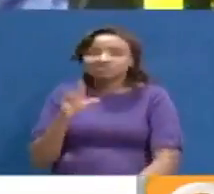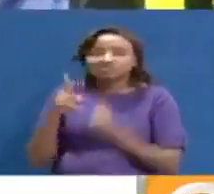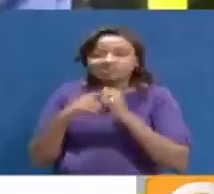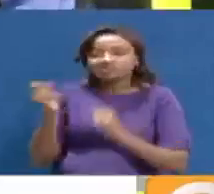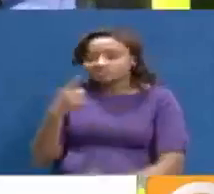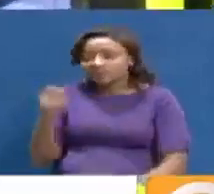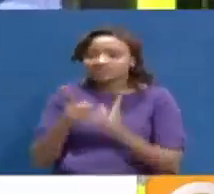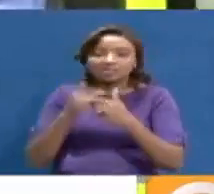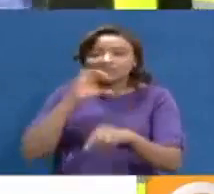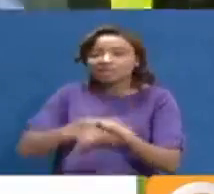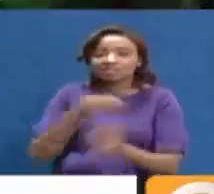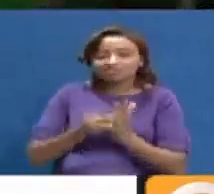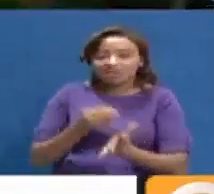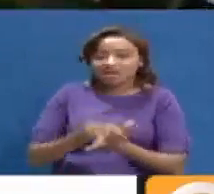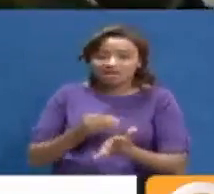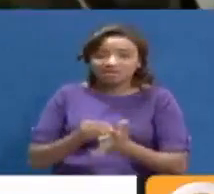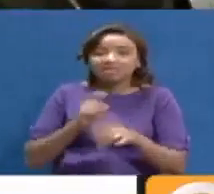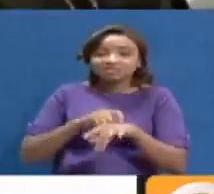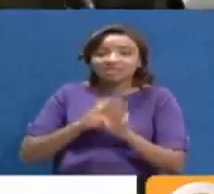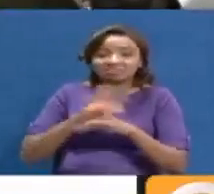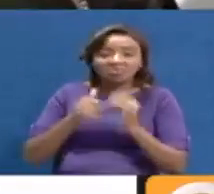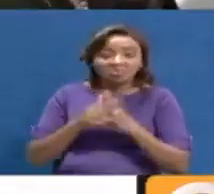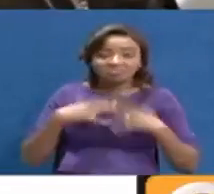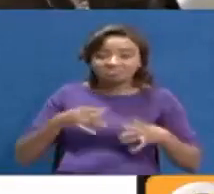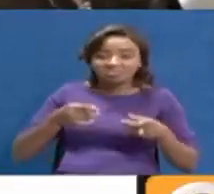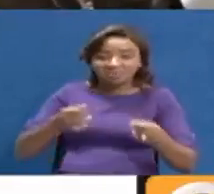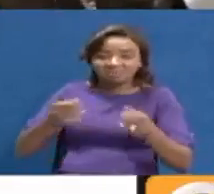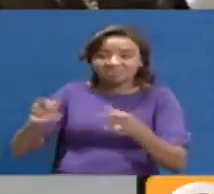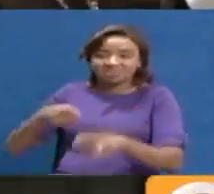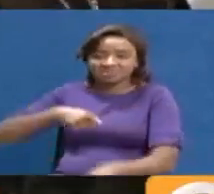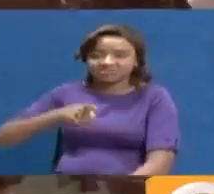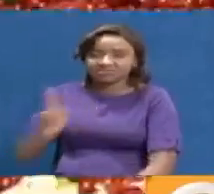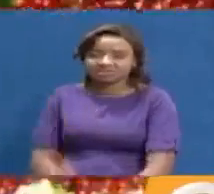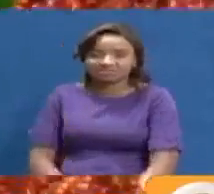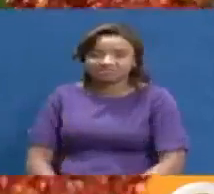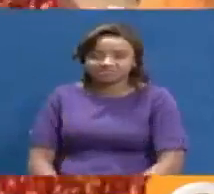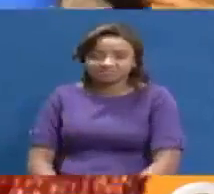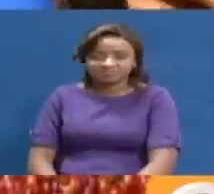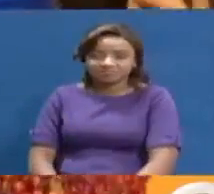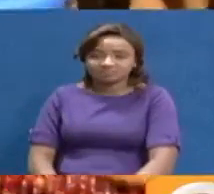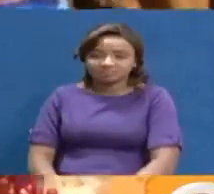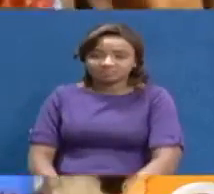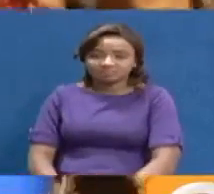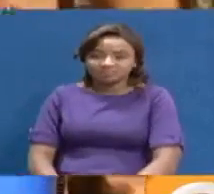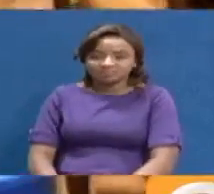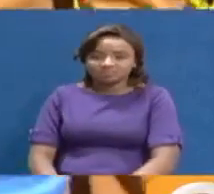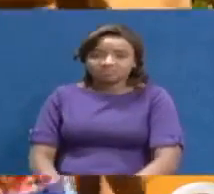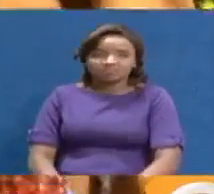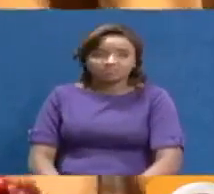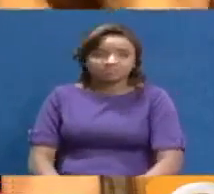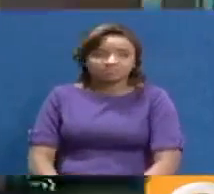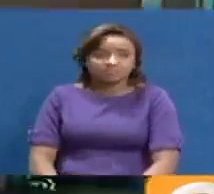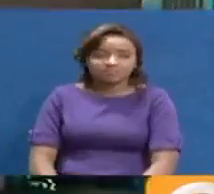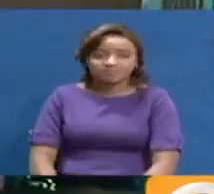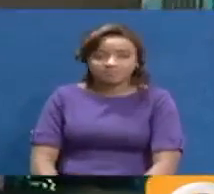whatever amount remains after all the agents pay themselves. Makori Ongechi, Citizen TV.